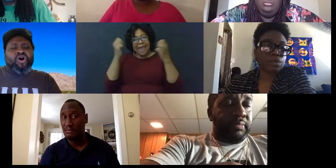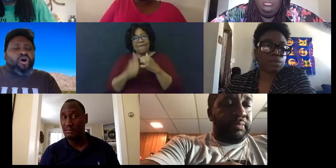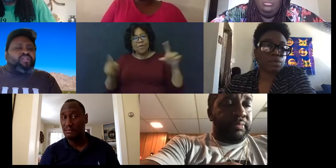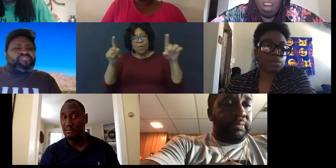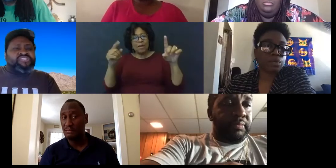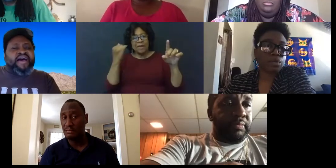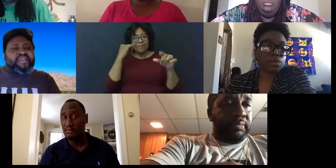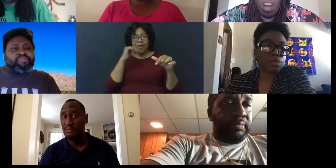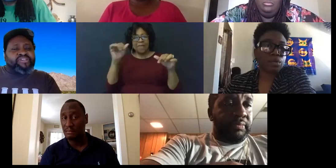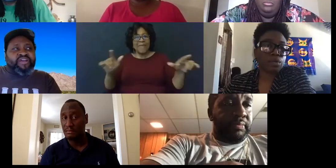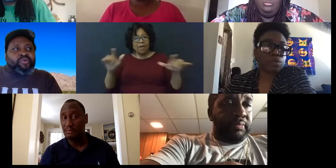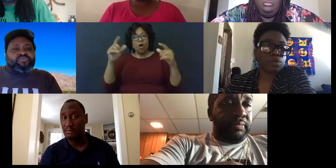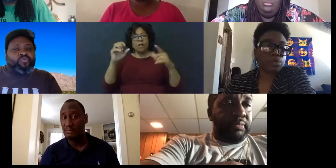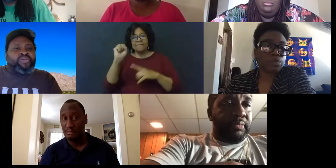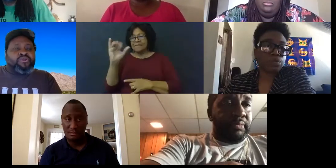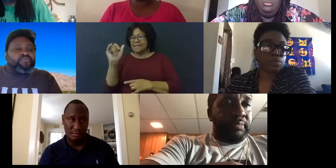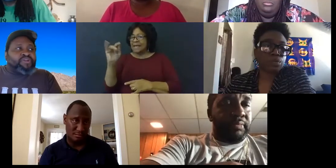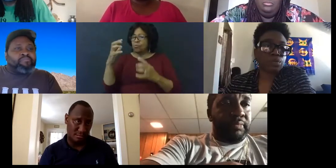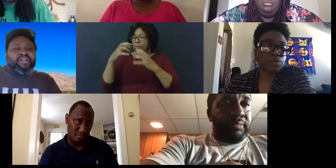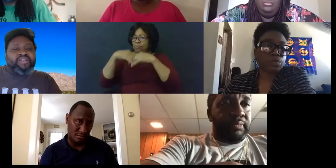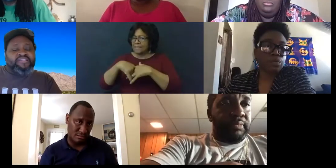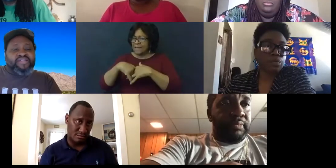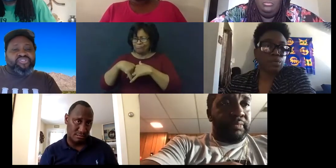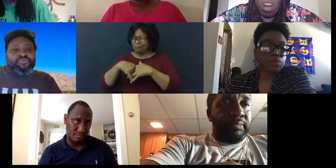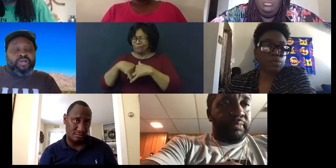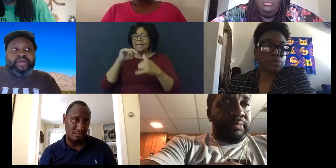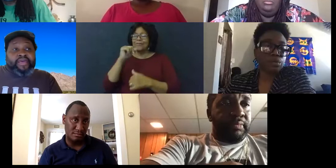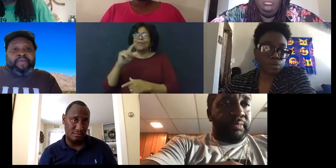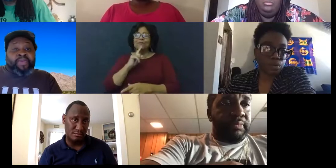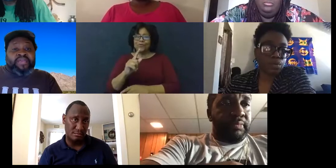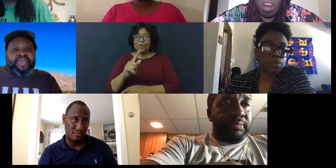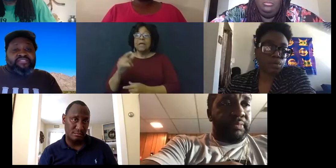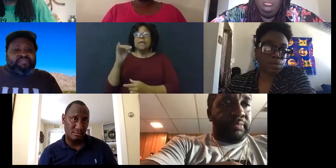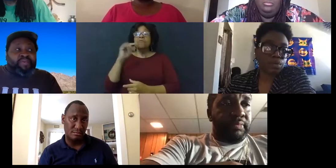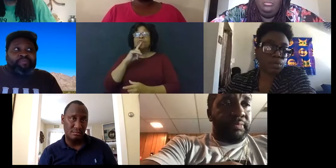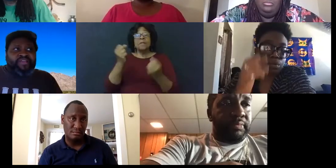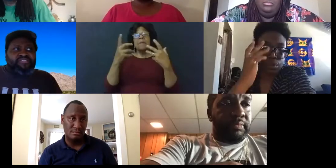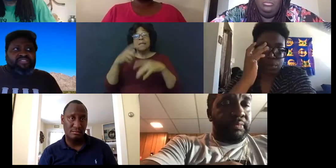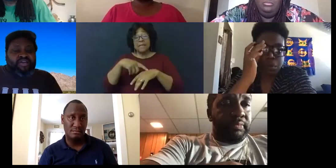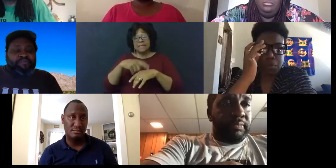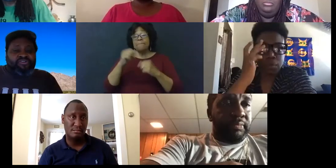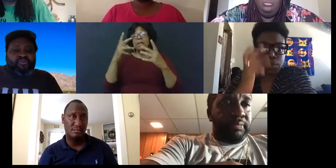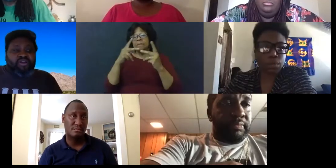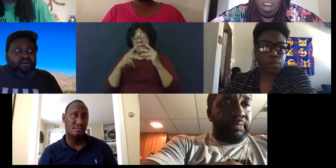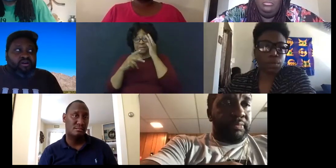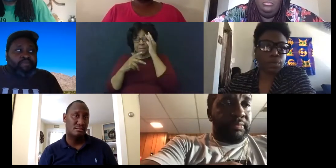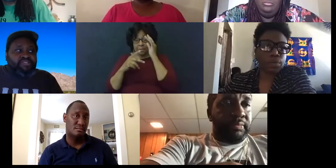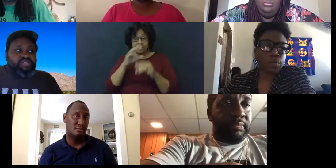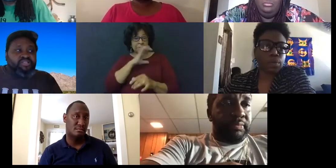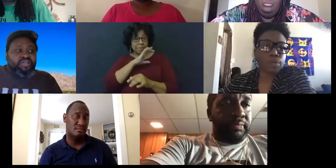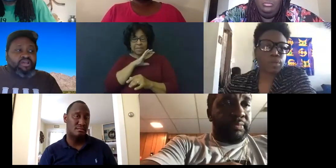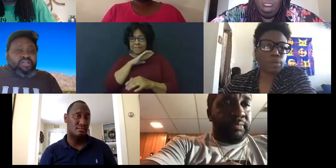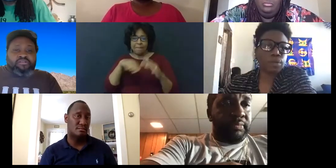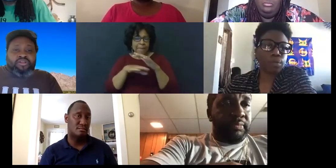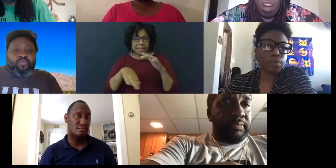there, all of society breaks down, when we know fundamentally that's not true. In many cases, in many places, the cops are